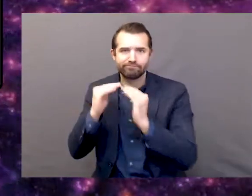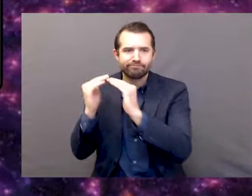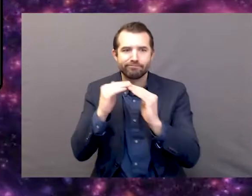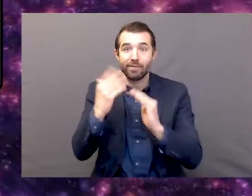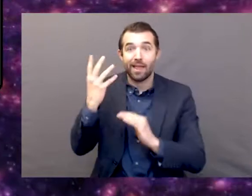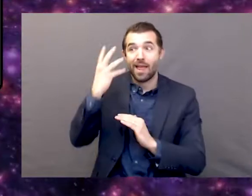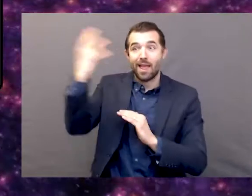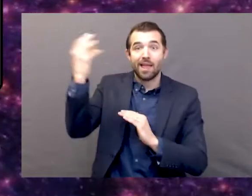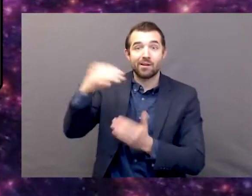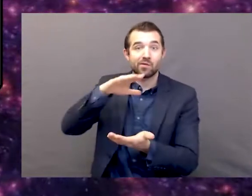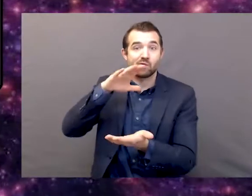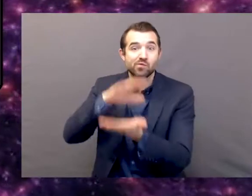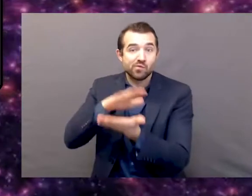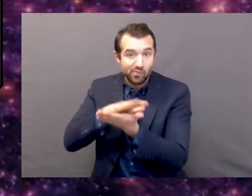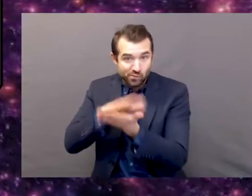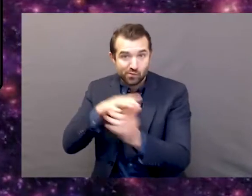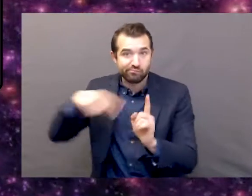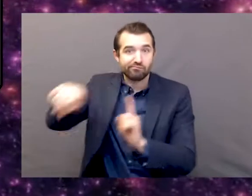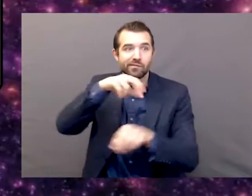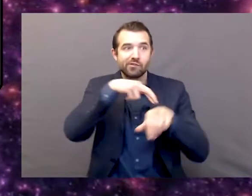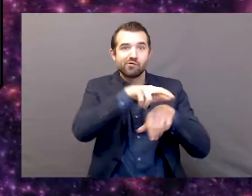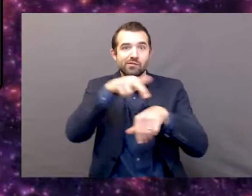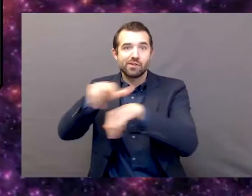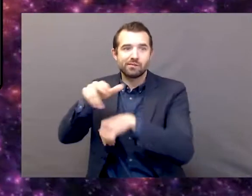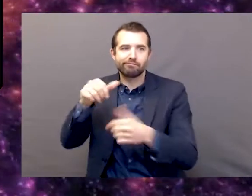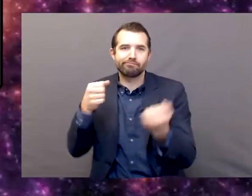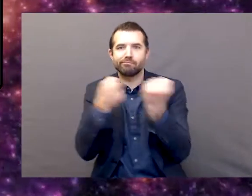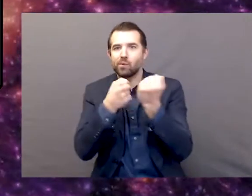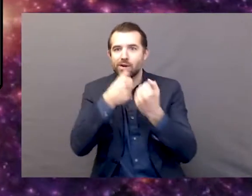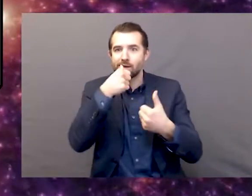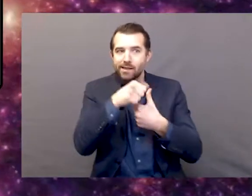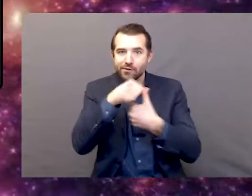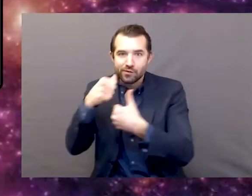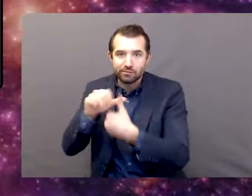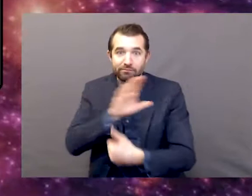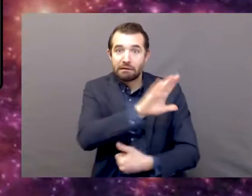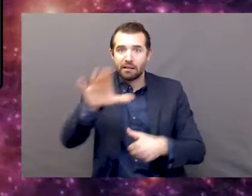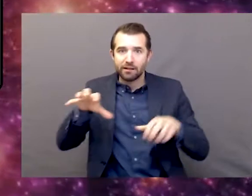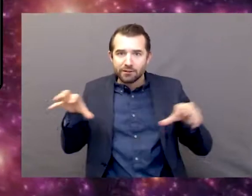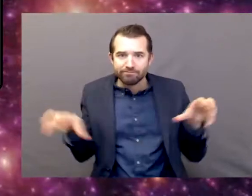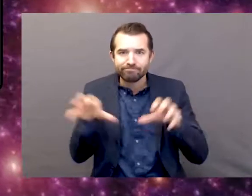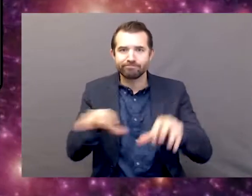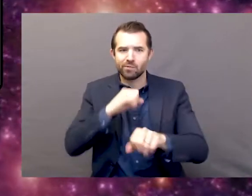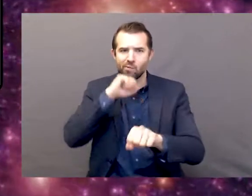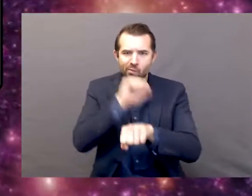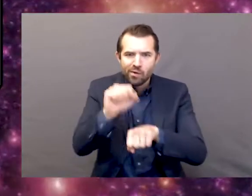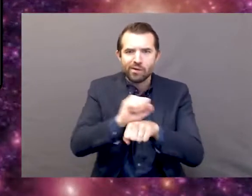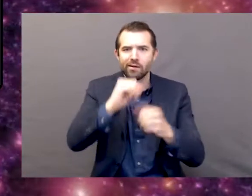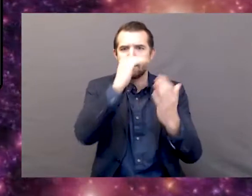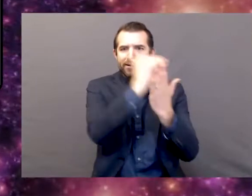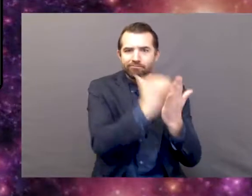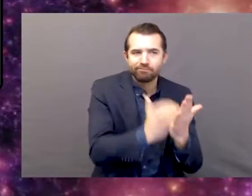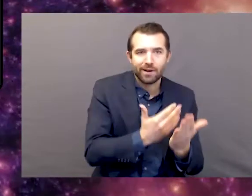outside academic adjudicators, plus complete listings of the nominees' scholarly output. The Smithsonian